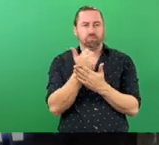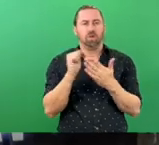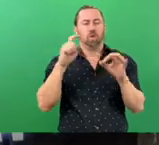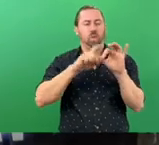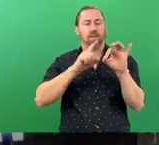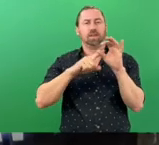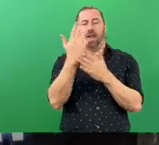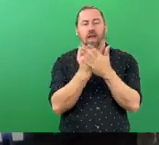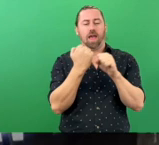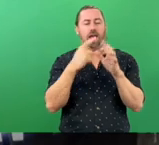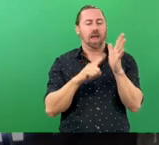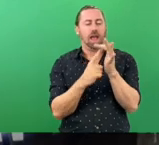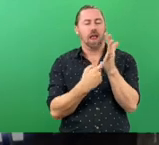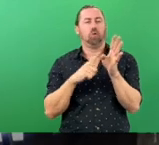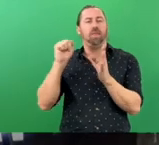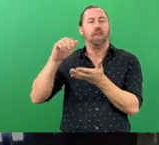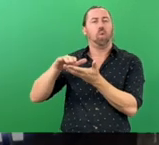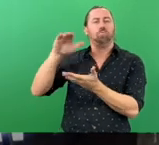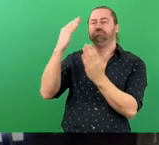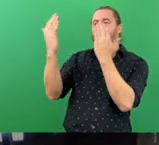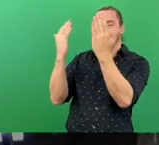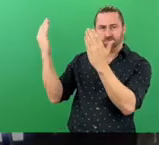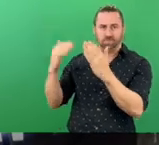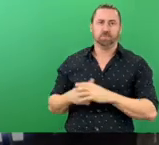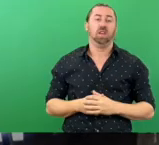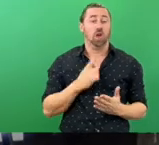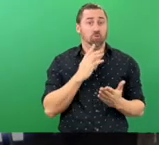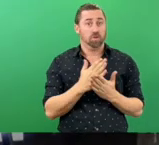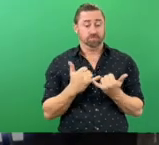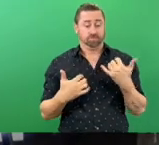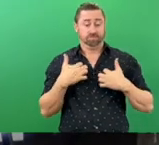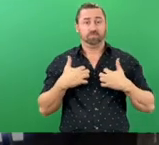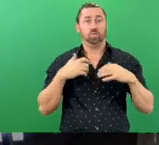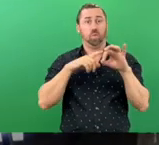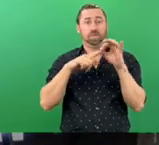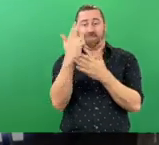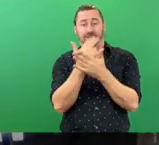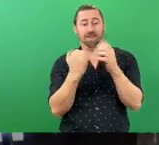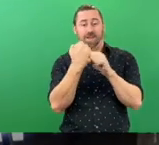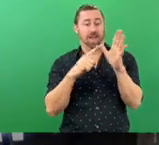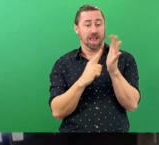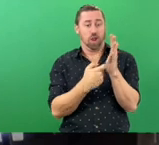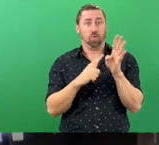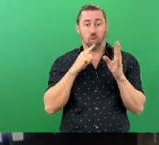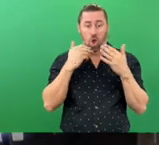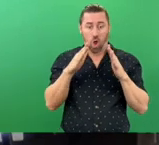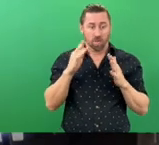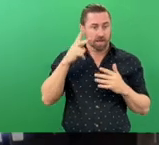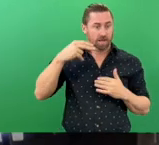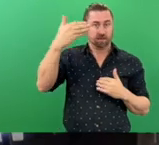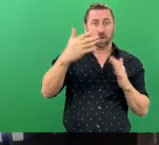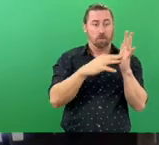the Queensland Art Gallery collection. And I have to also say I'm very excited that Queensland Art Gallery is reopening on